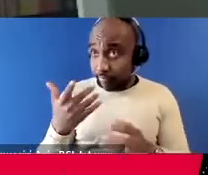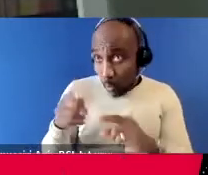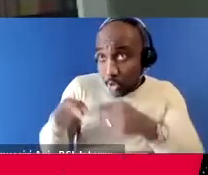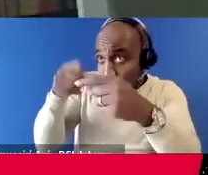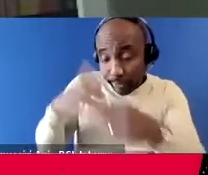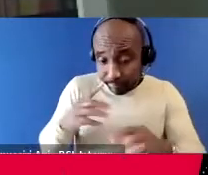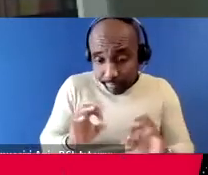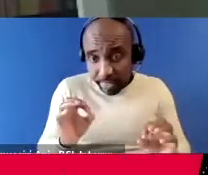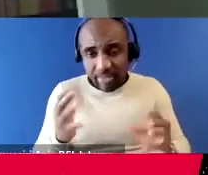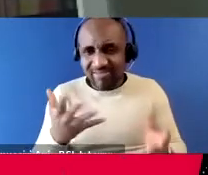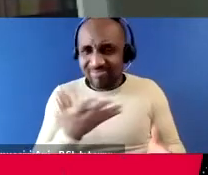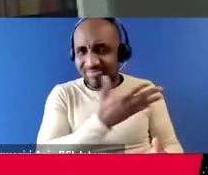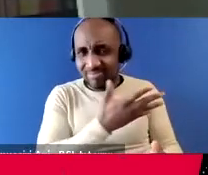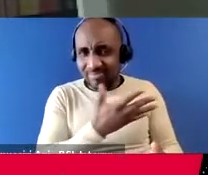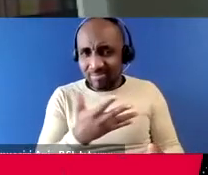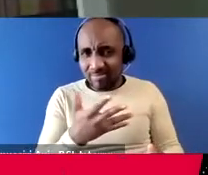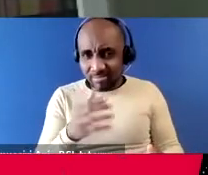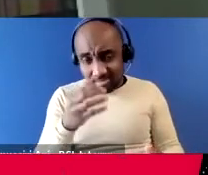deaf and blind government.